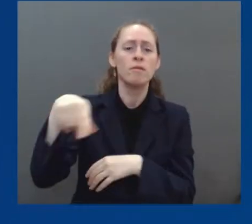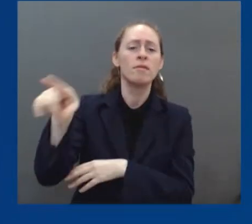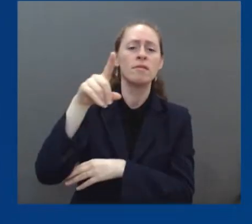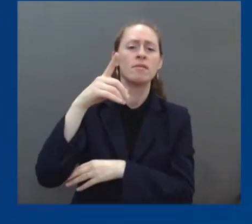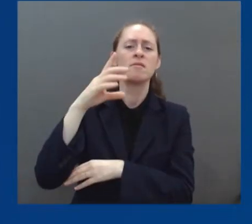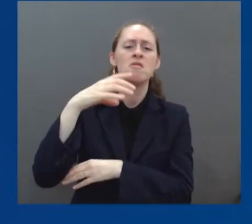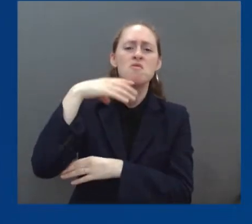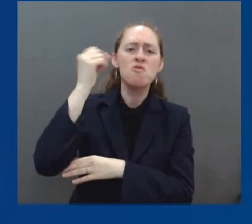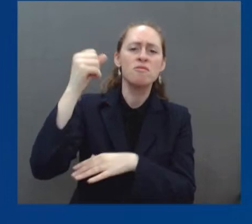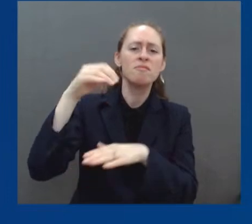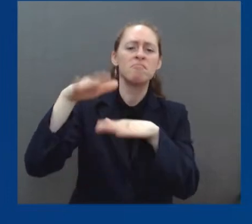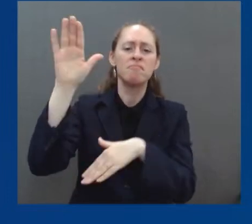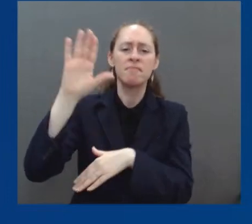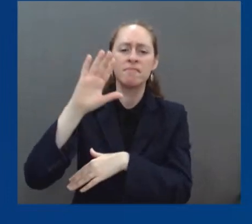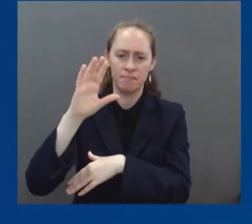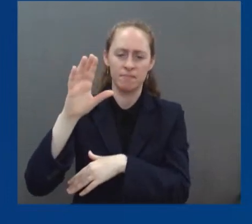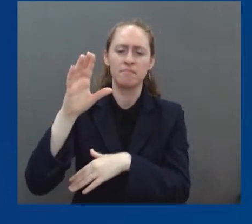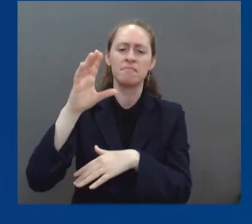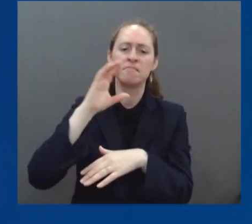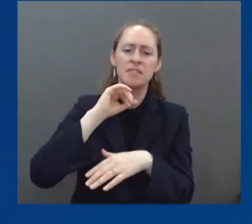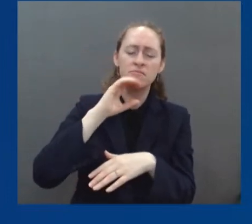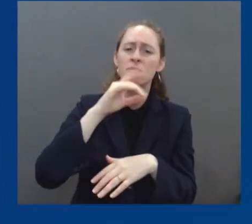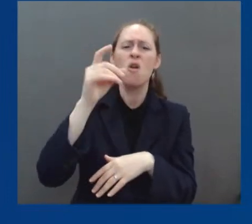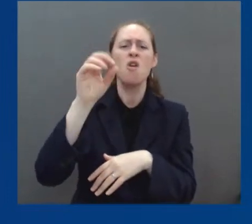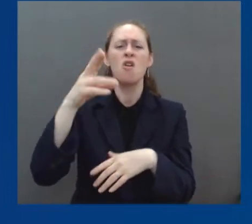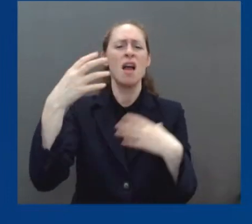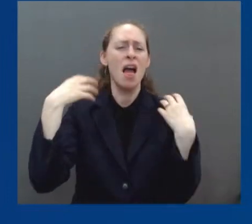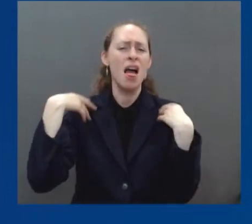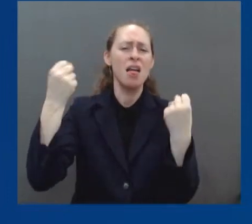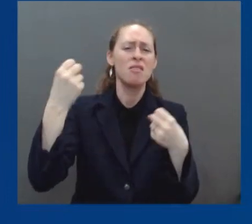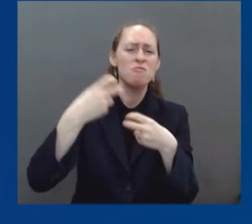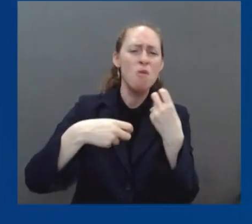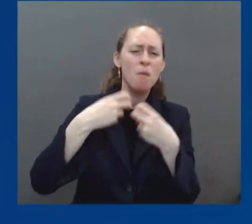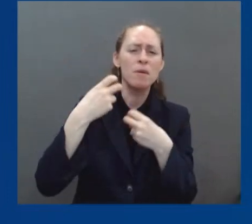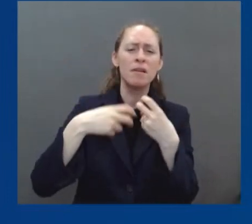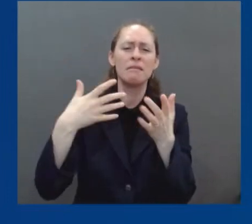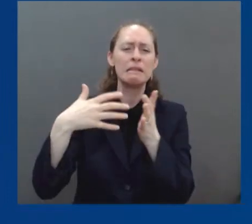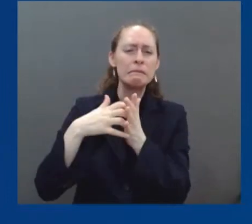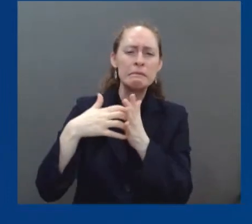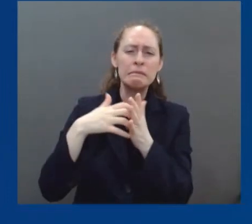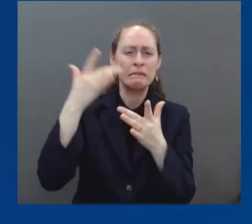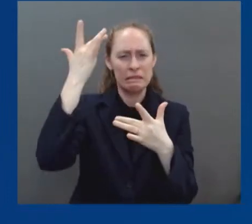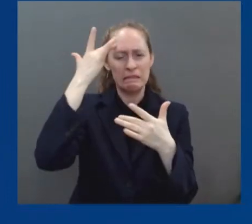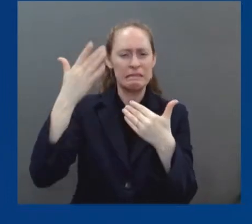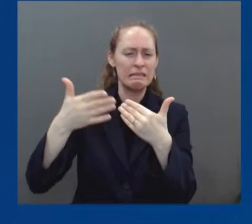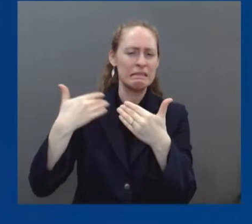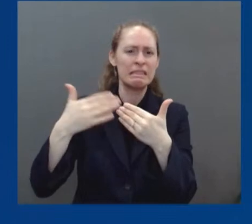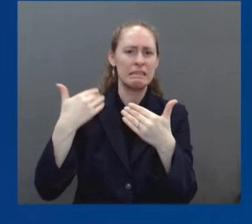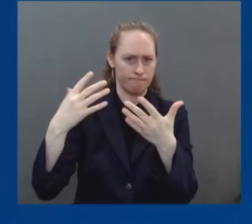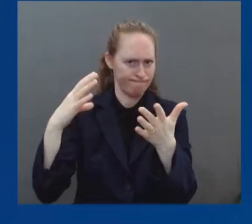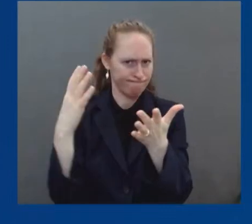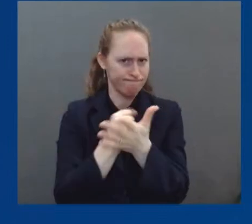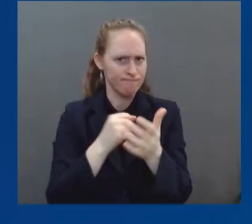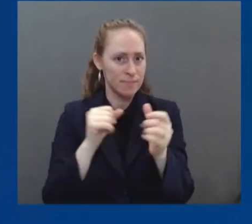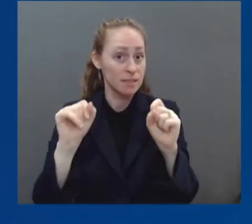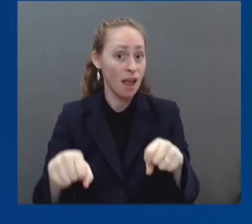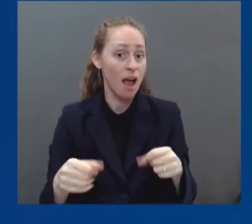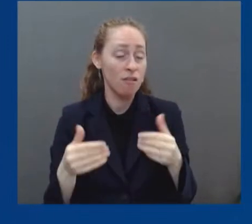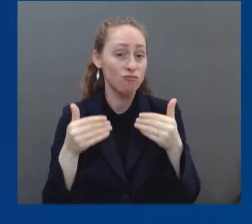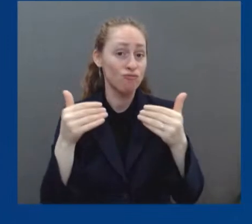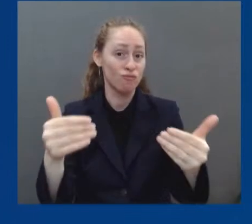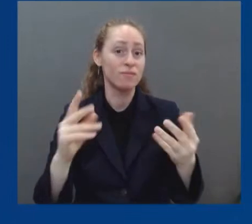recommend that same day that additional boosters can now be used for certain individuals. Let's take a look at the